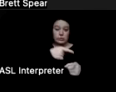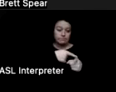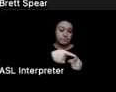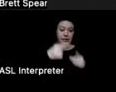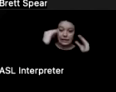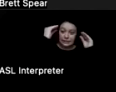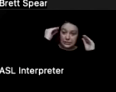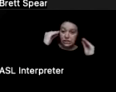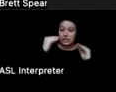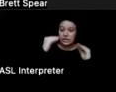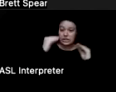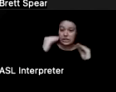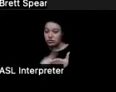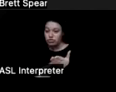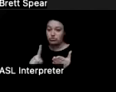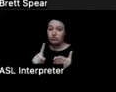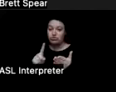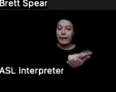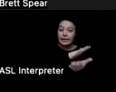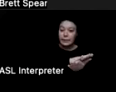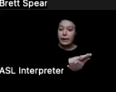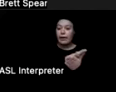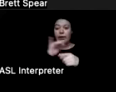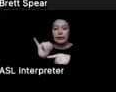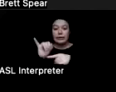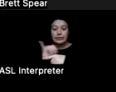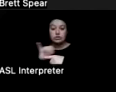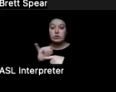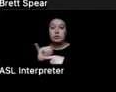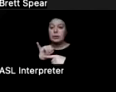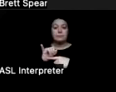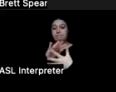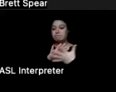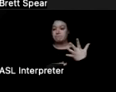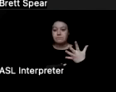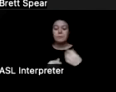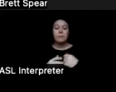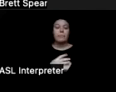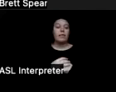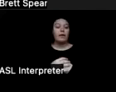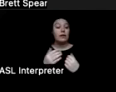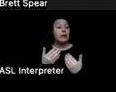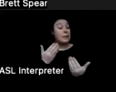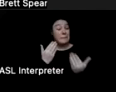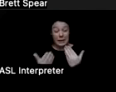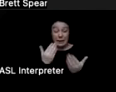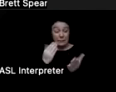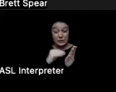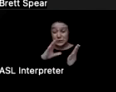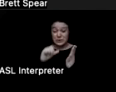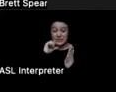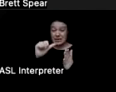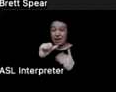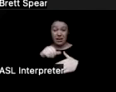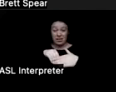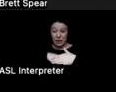into academia, maybe into industry. But really, a lot of our students might not be coming into this with a good